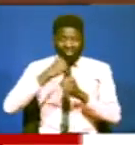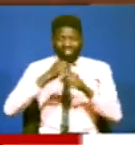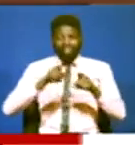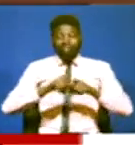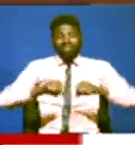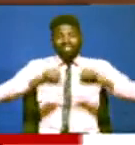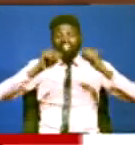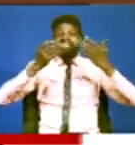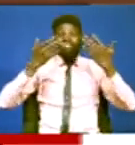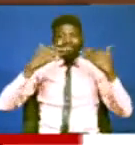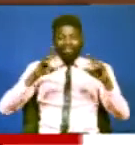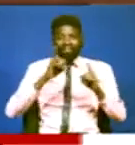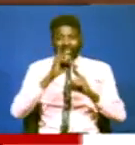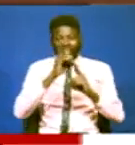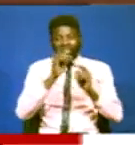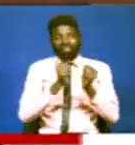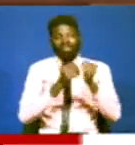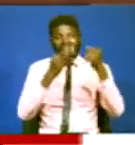of January this year.